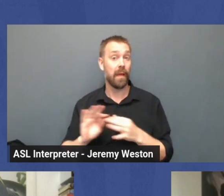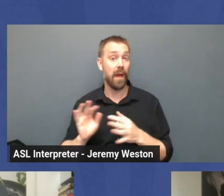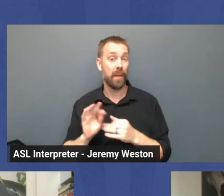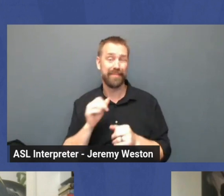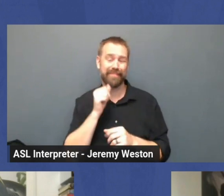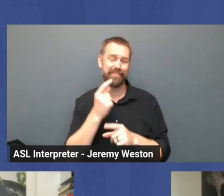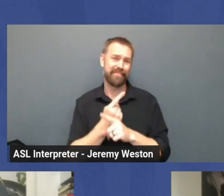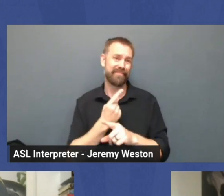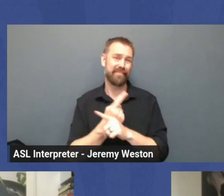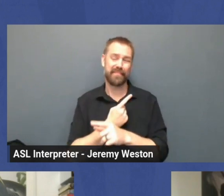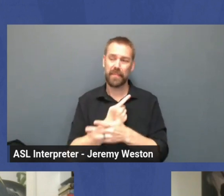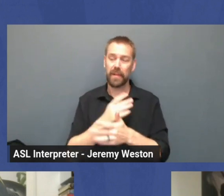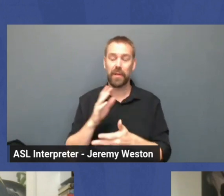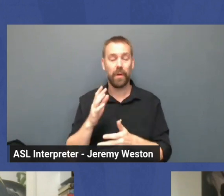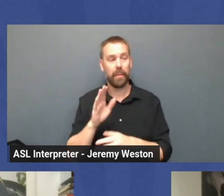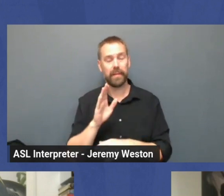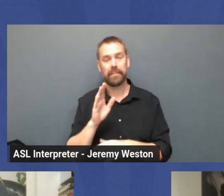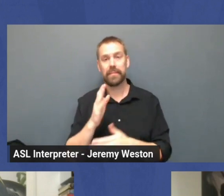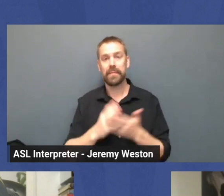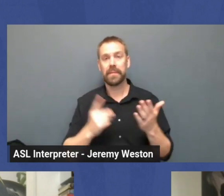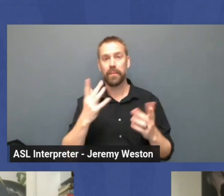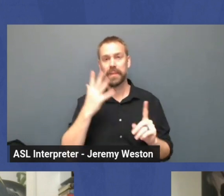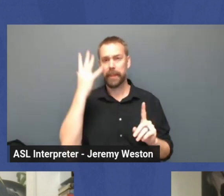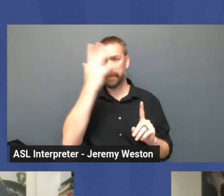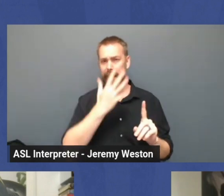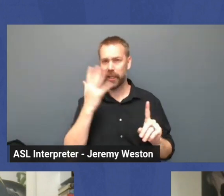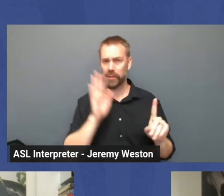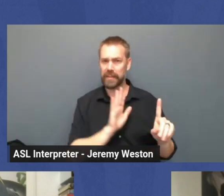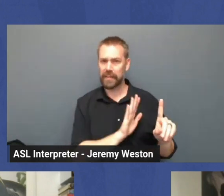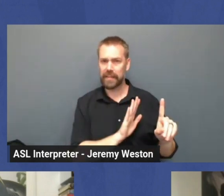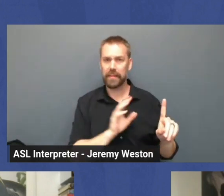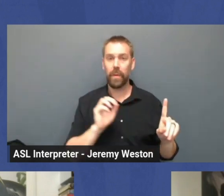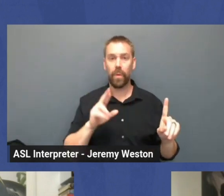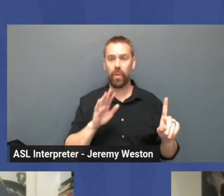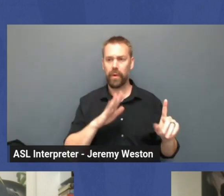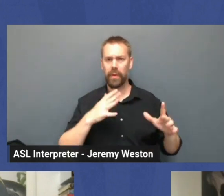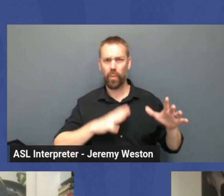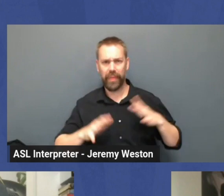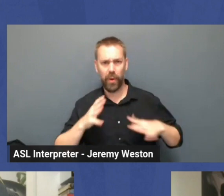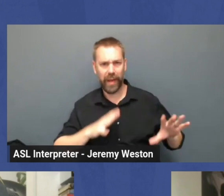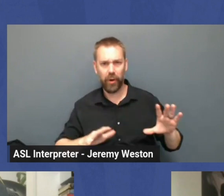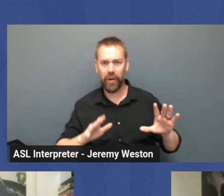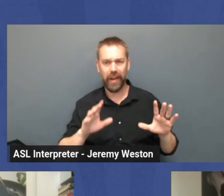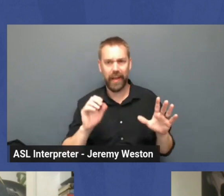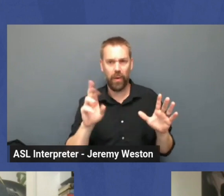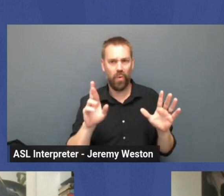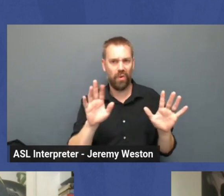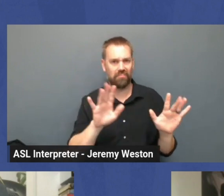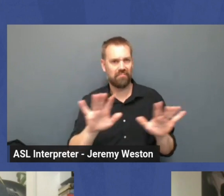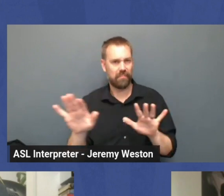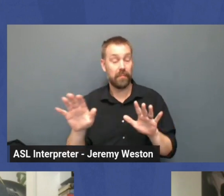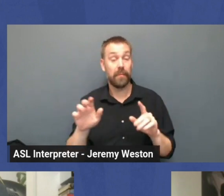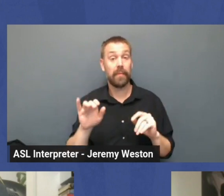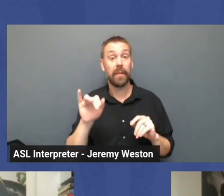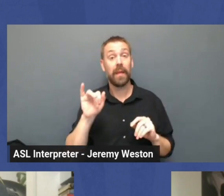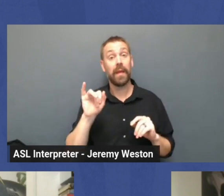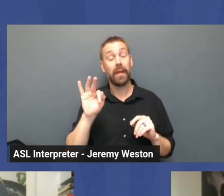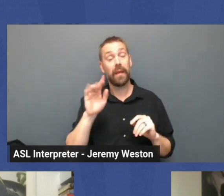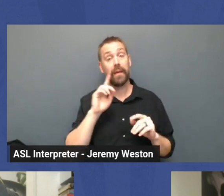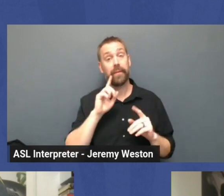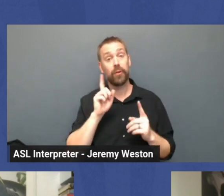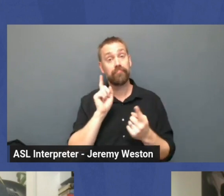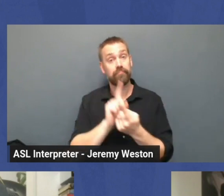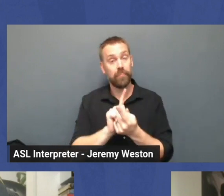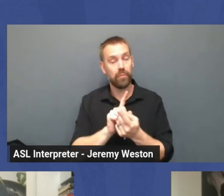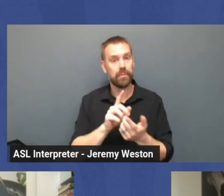about someone's appearance or what they're wearing or anything of that nature. And if you come to them as a friend because you